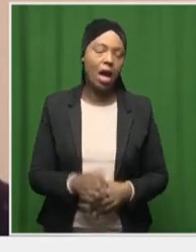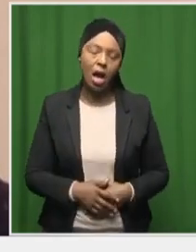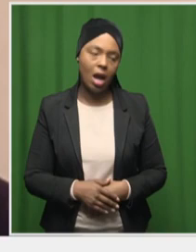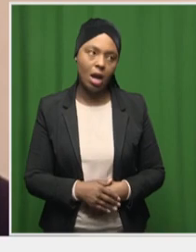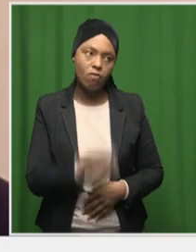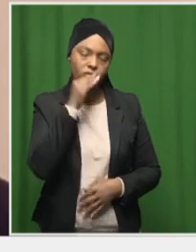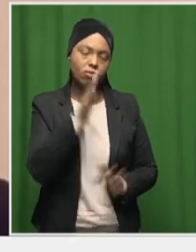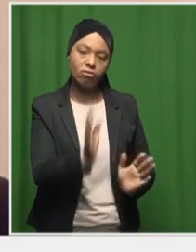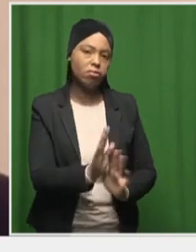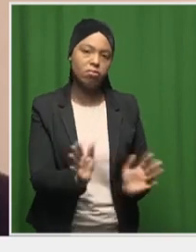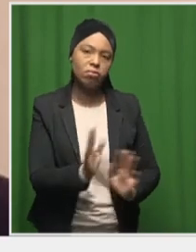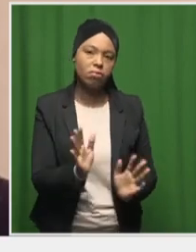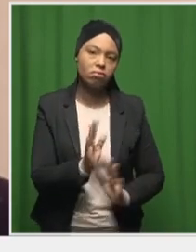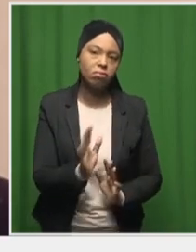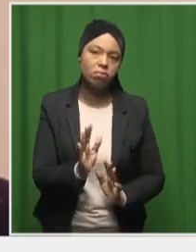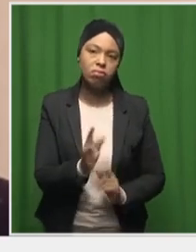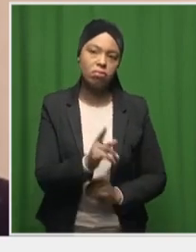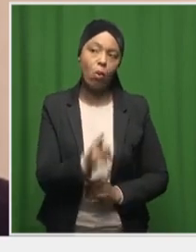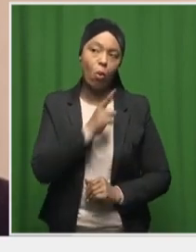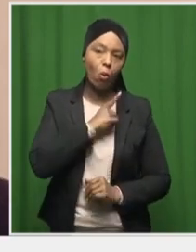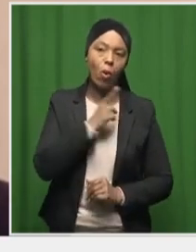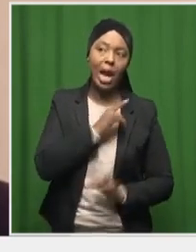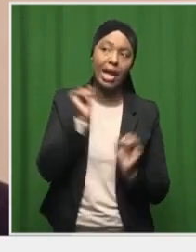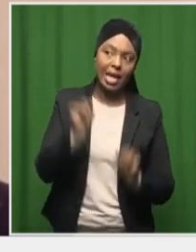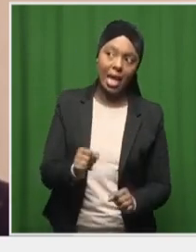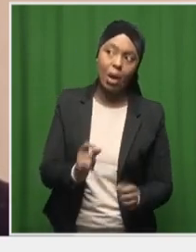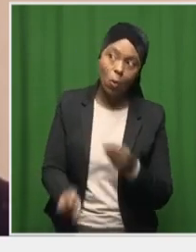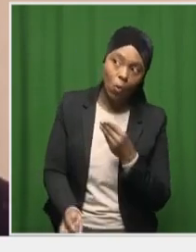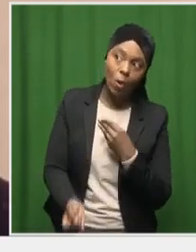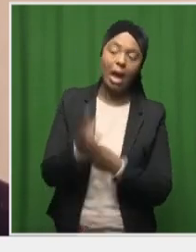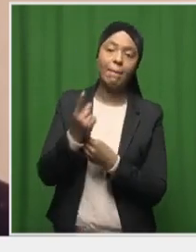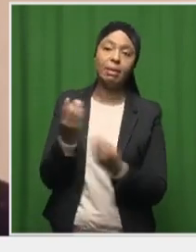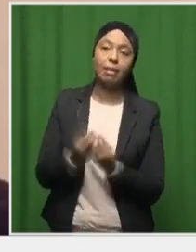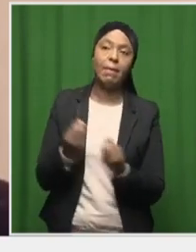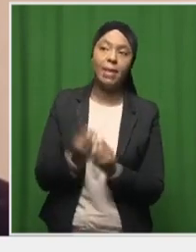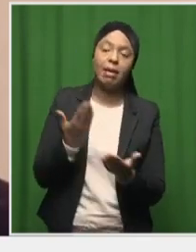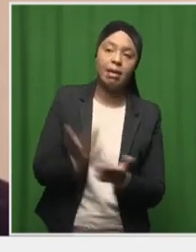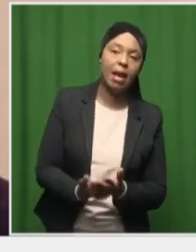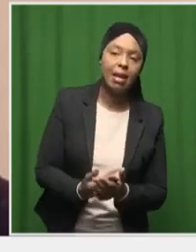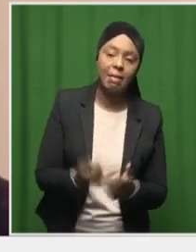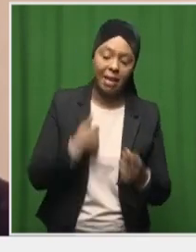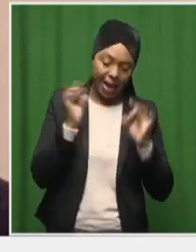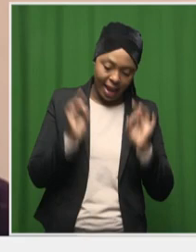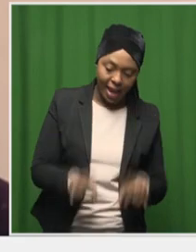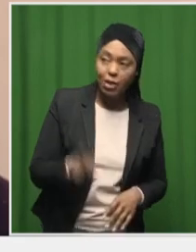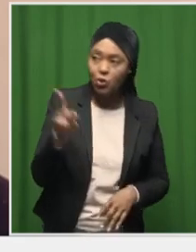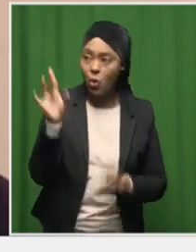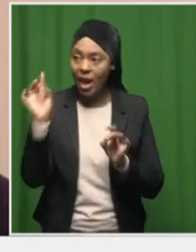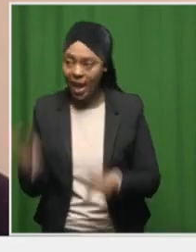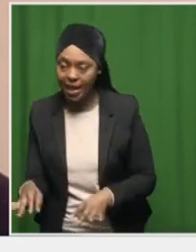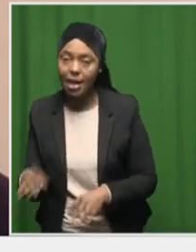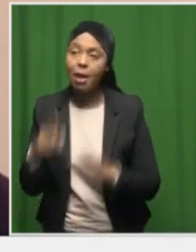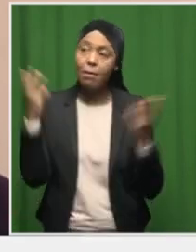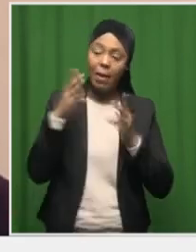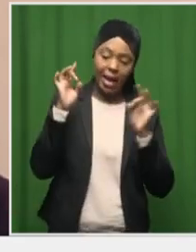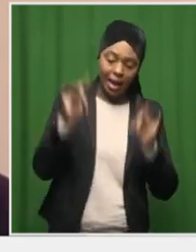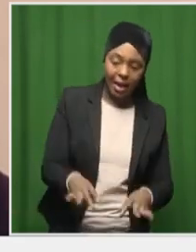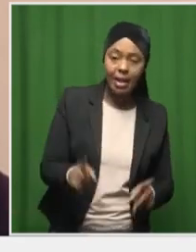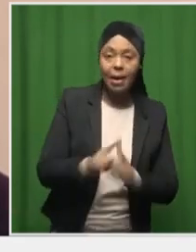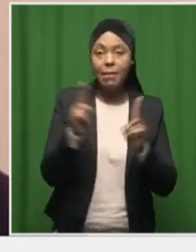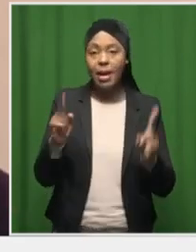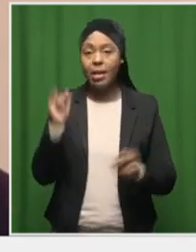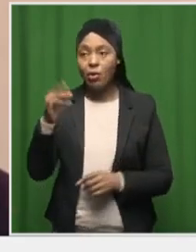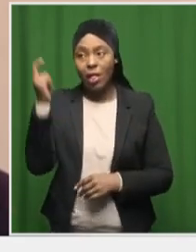to not see the consequences. Yes, high interest rates, I hate it, you hate it, everybody. But if you think that's